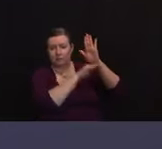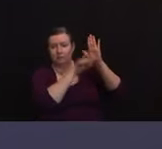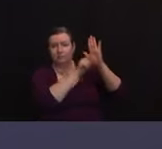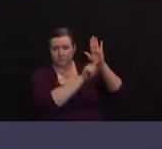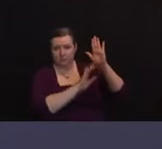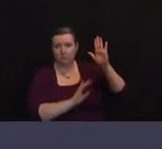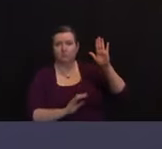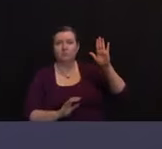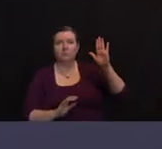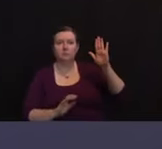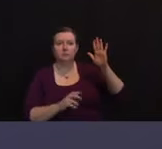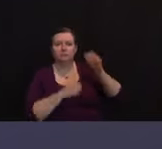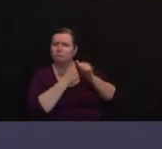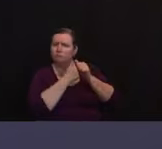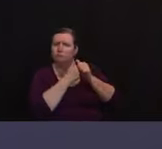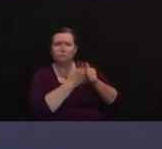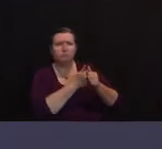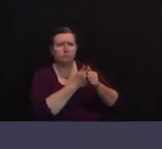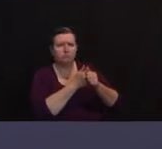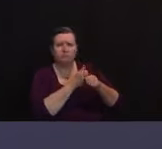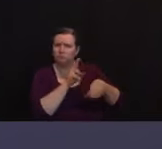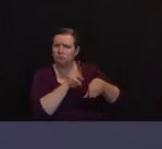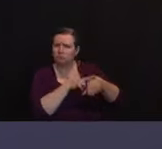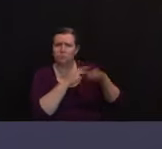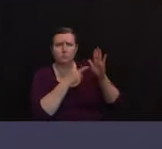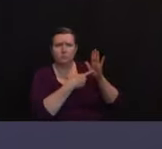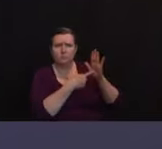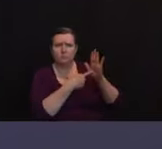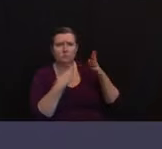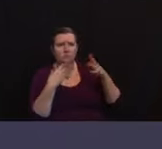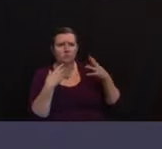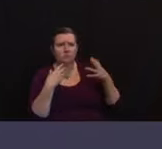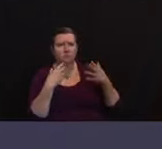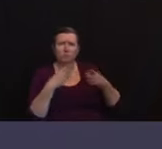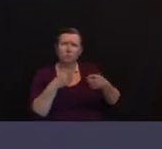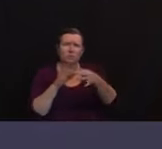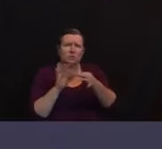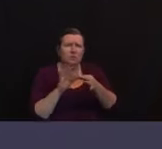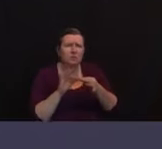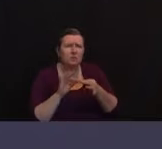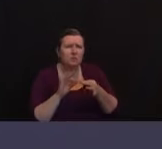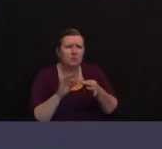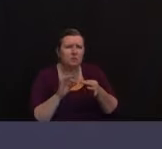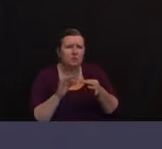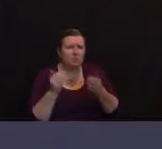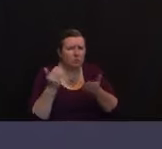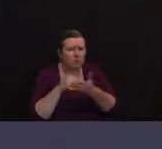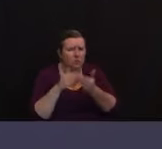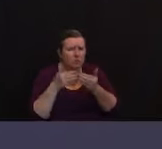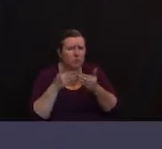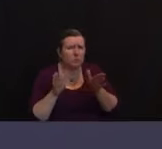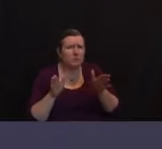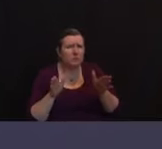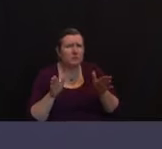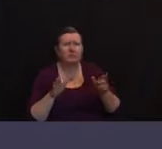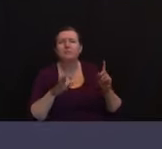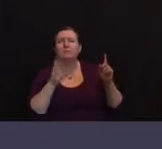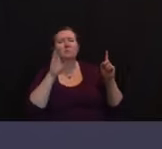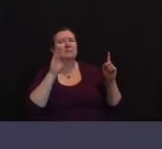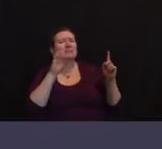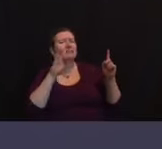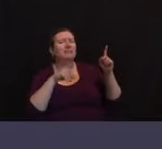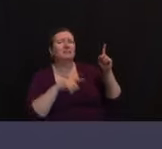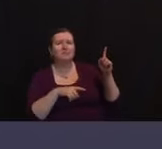side, absolutely. I think you asked, though, on reopenings, I think the CDC is sort of telling folks pretty clearly to